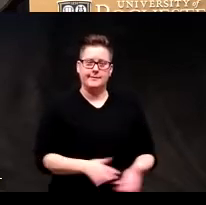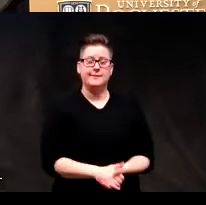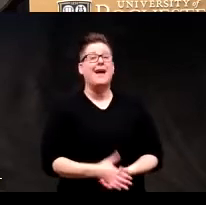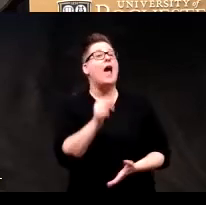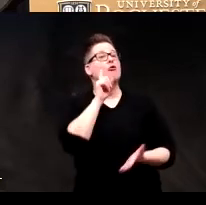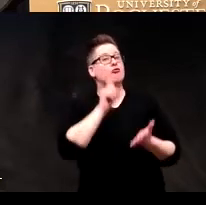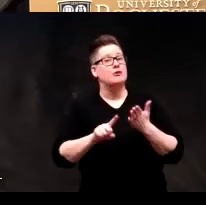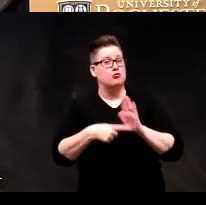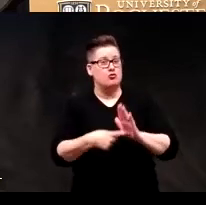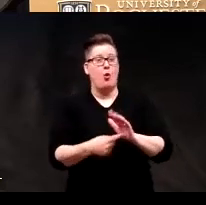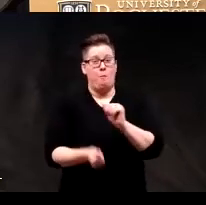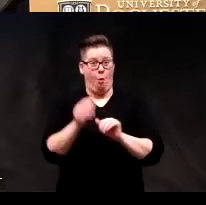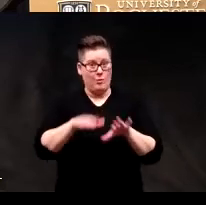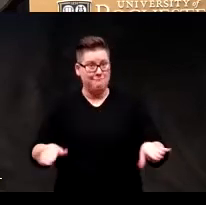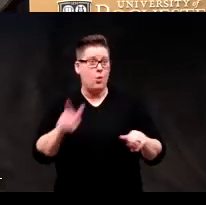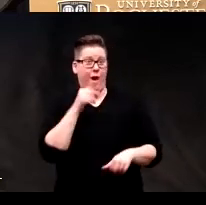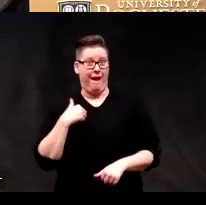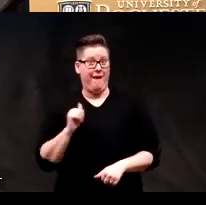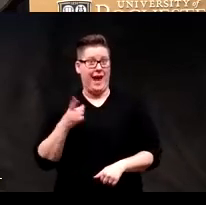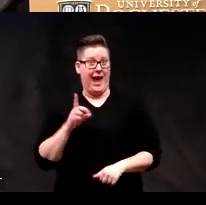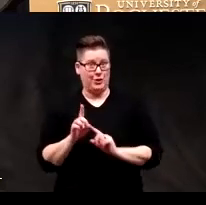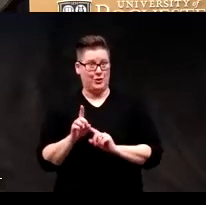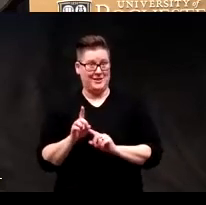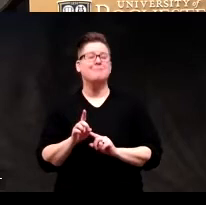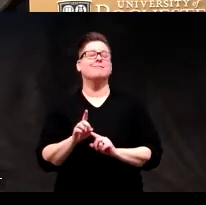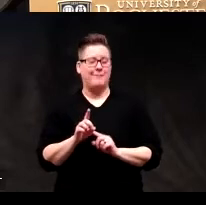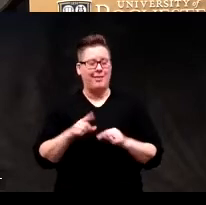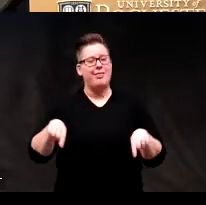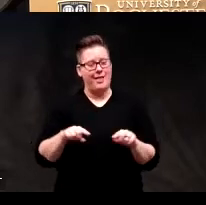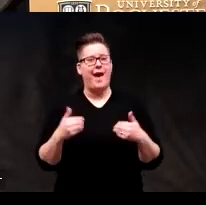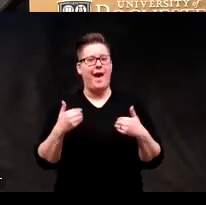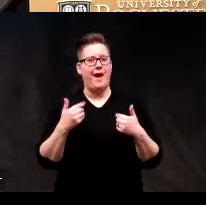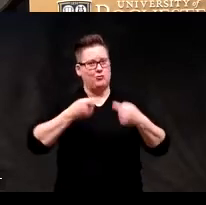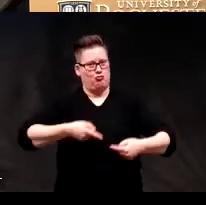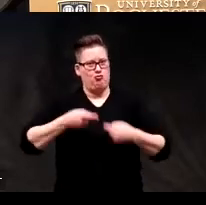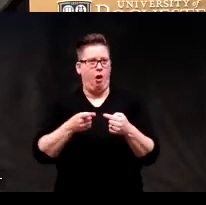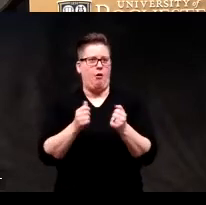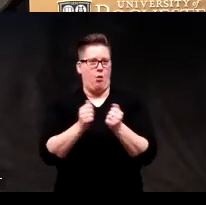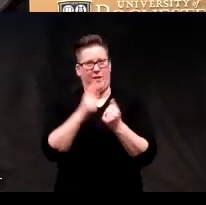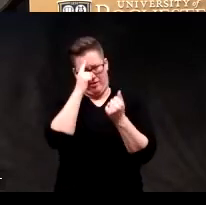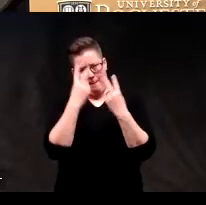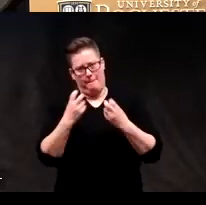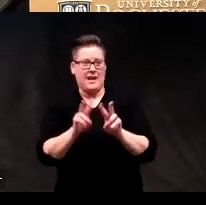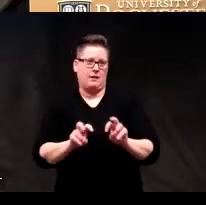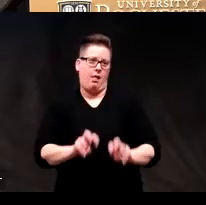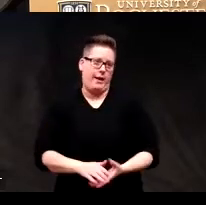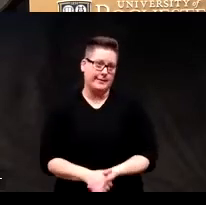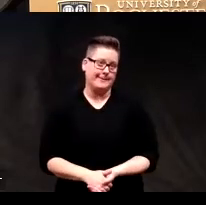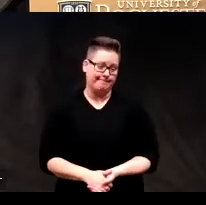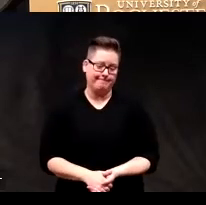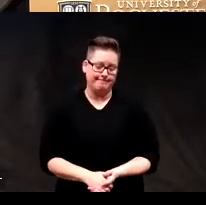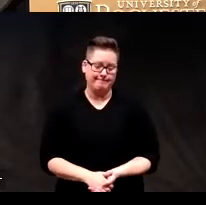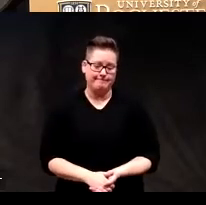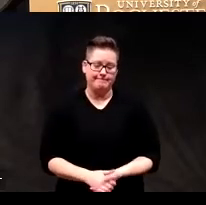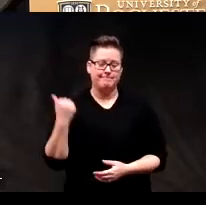the research has shown that most ADHD kids do have difficulty mentalizing. So